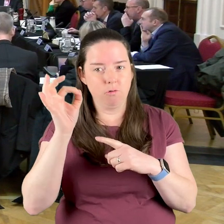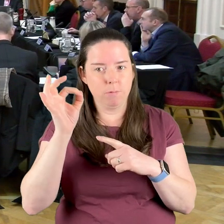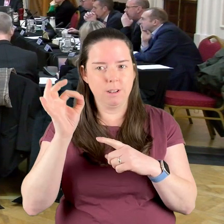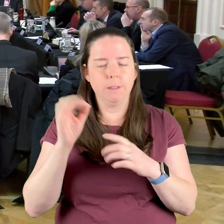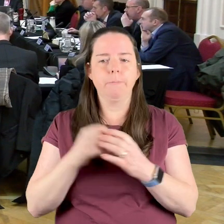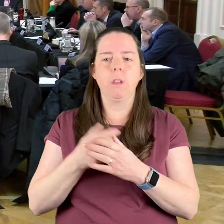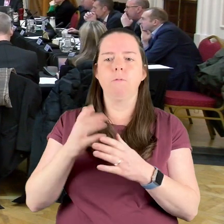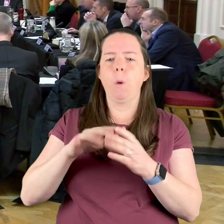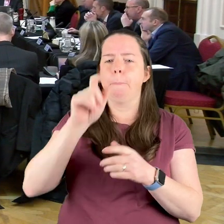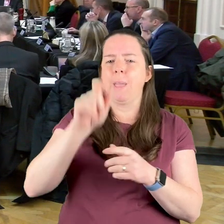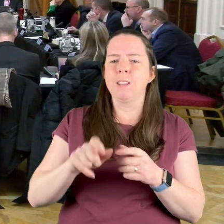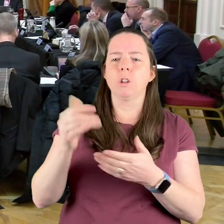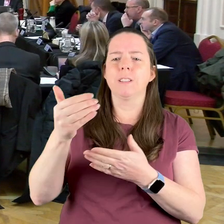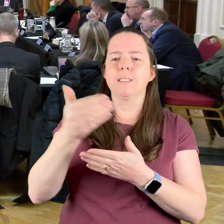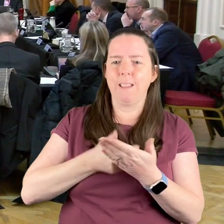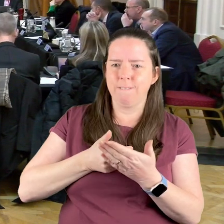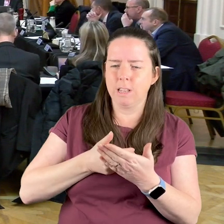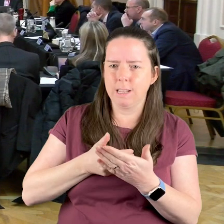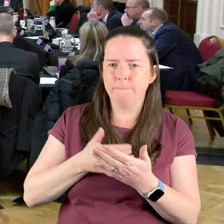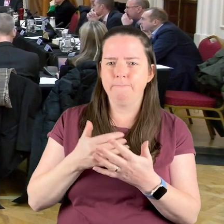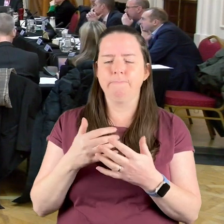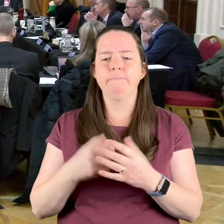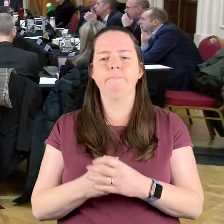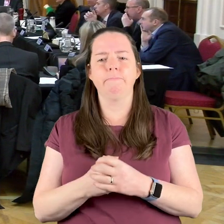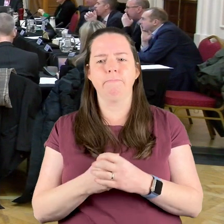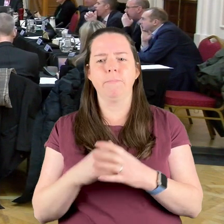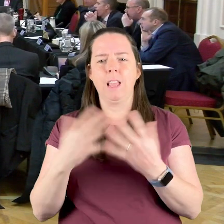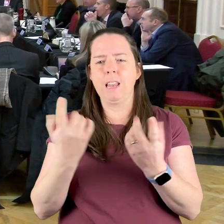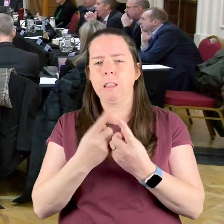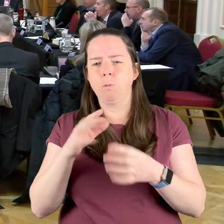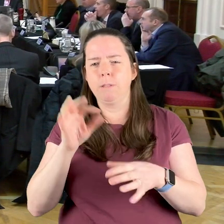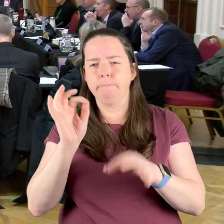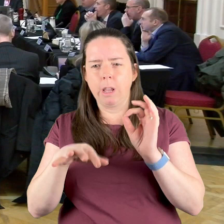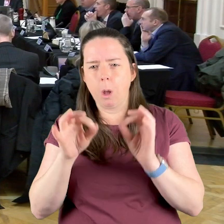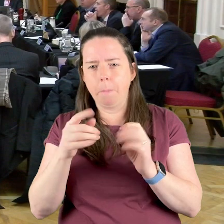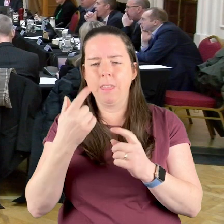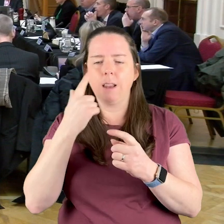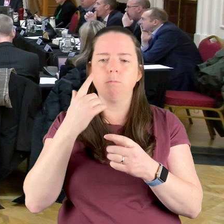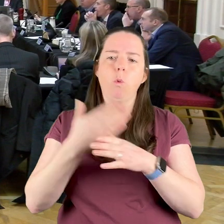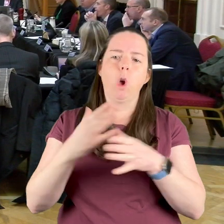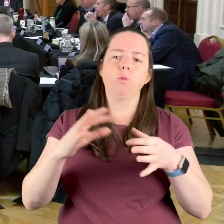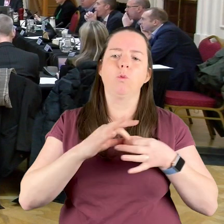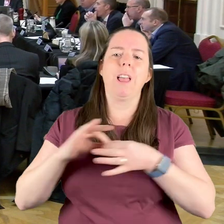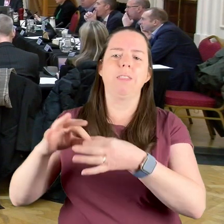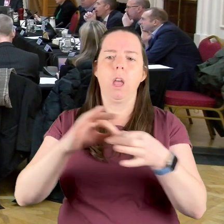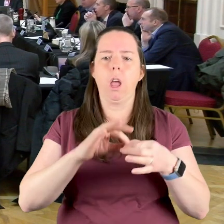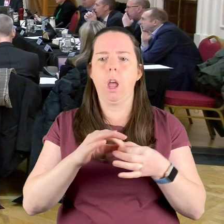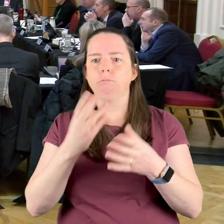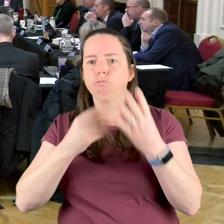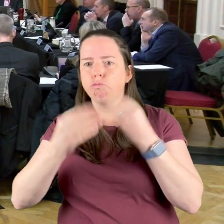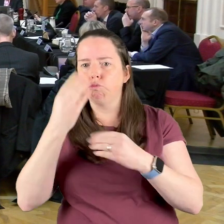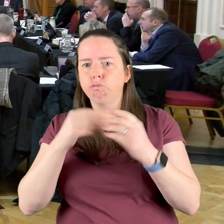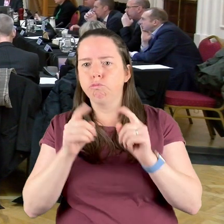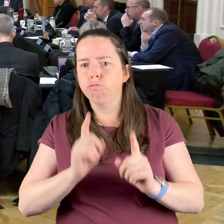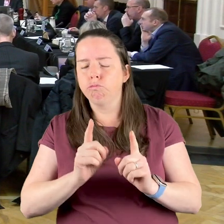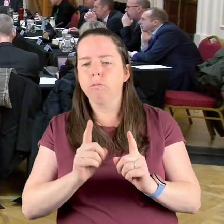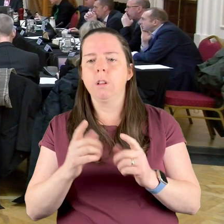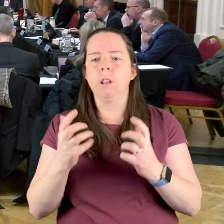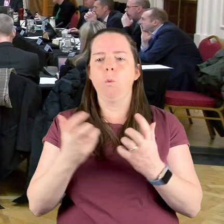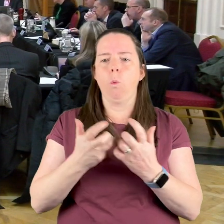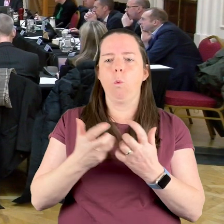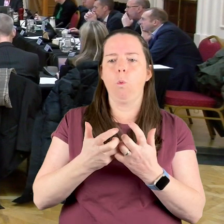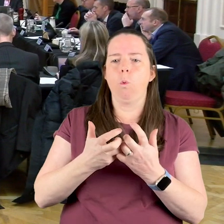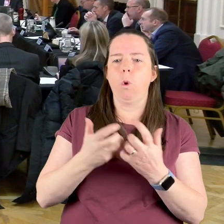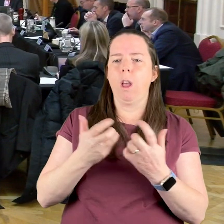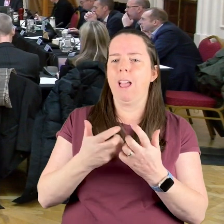So anything we pick up from patient safety, any teams that we pick on, then we then work together as a system to work on